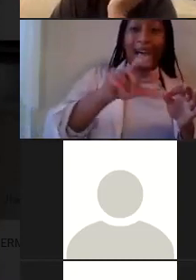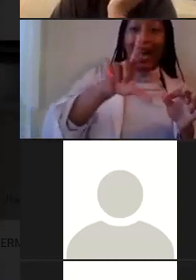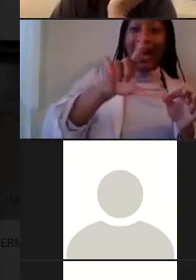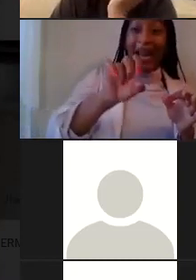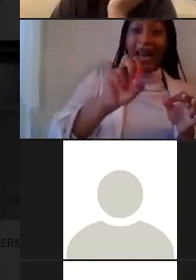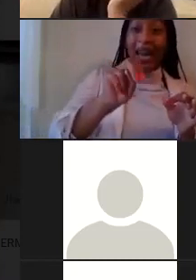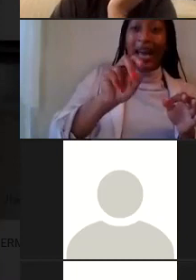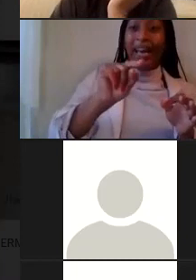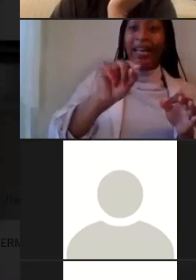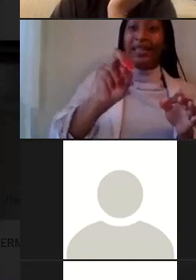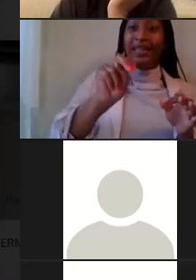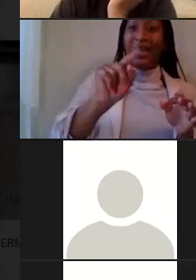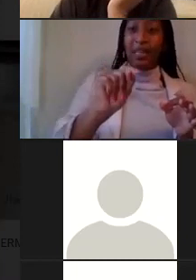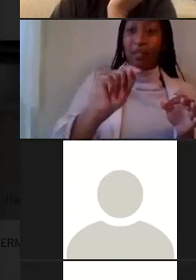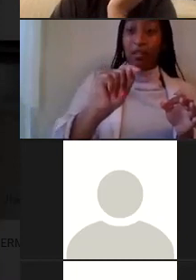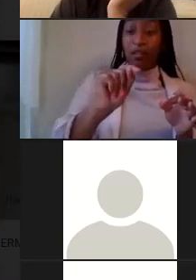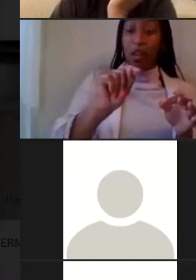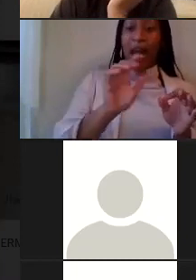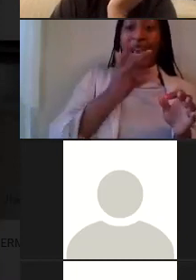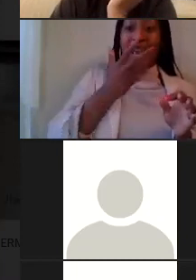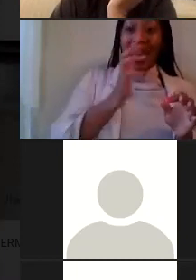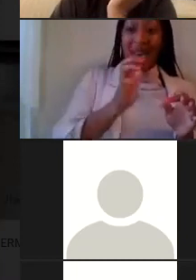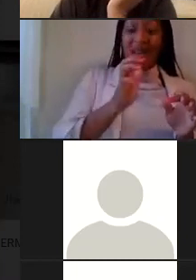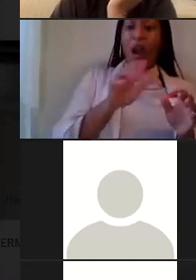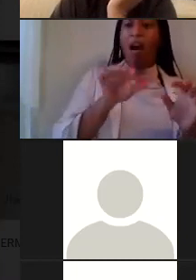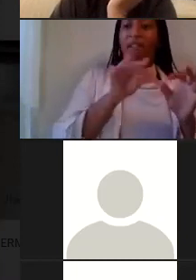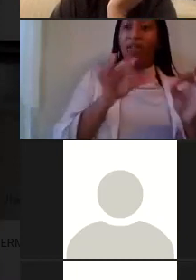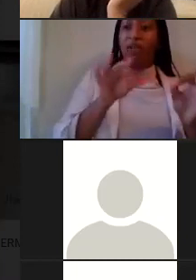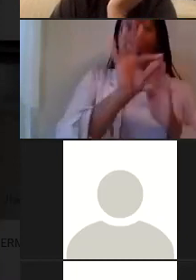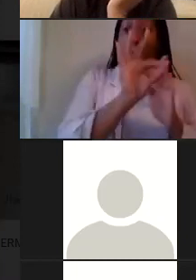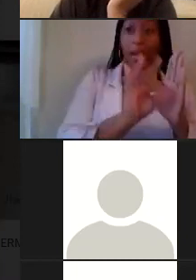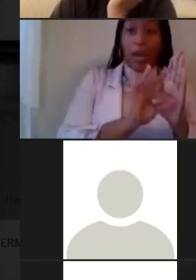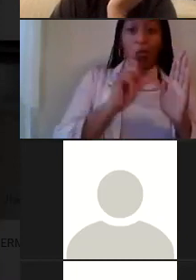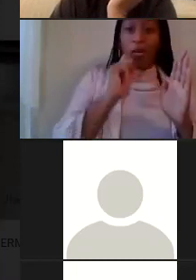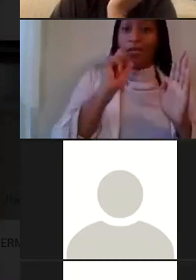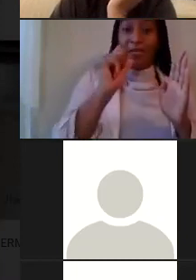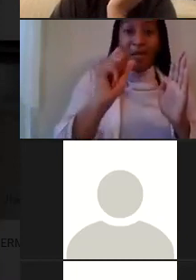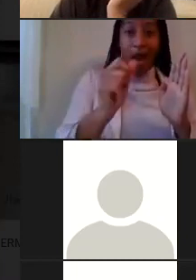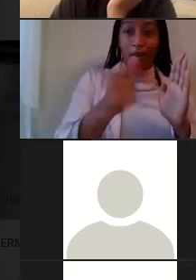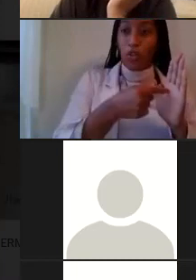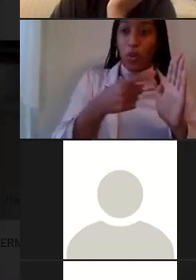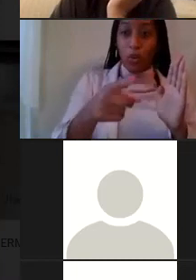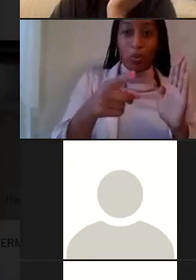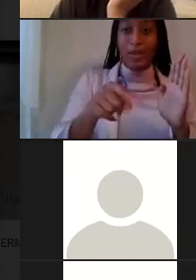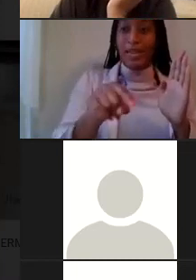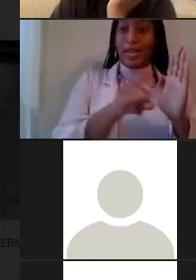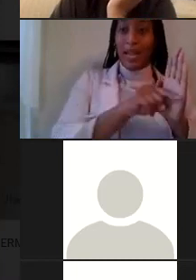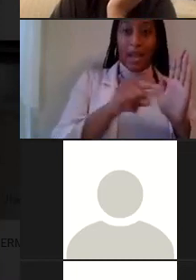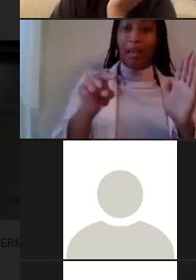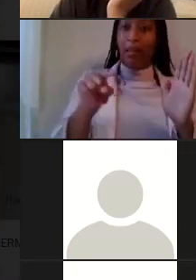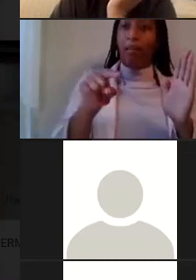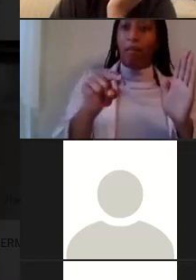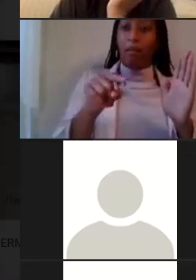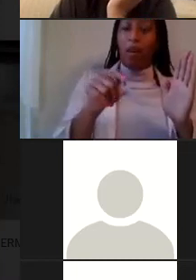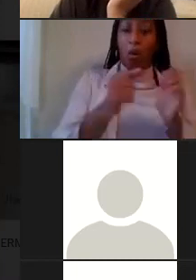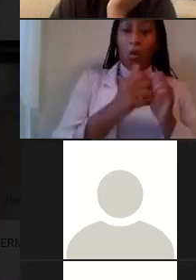remove heat to convert steam to a liquid, right? It's condensing, right? If you're condensing this steam into a